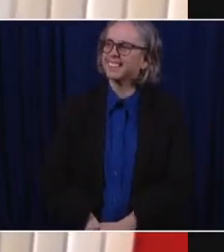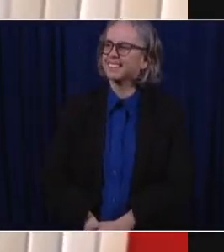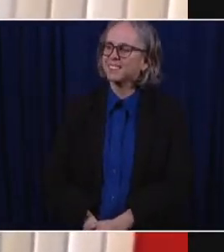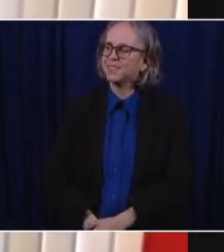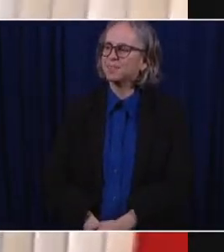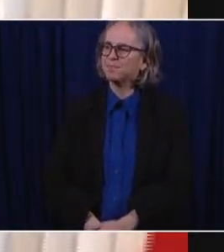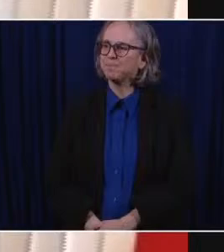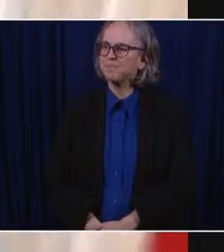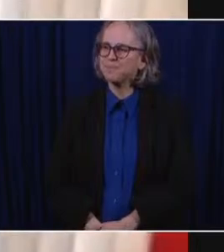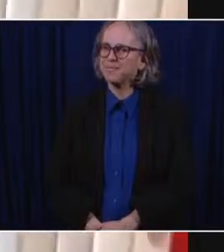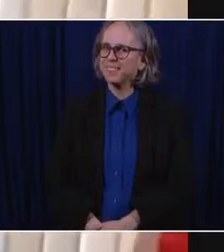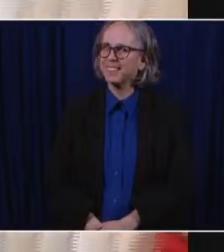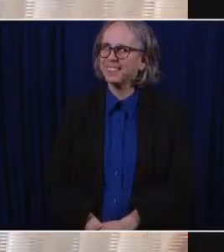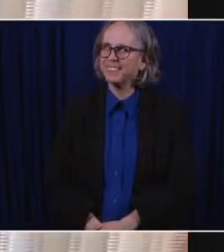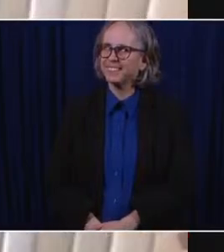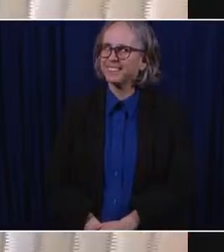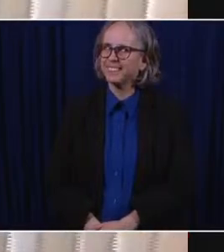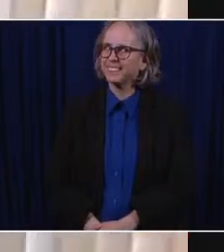All right, so good.